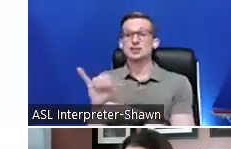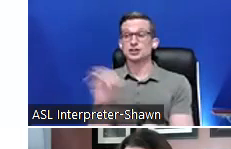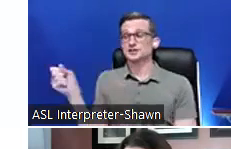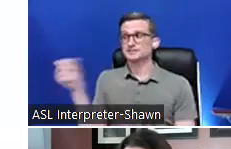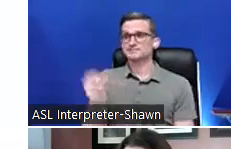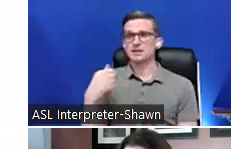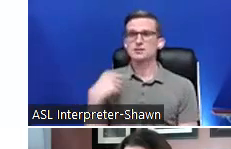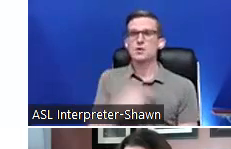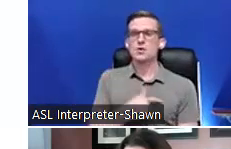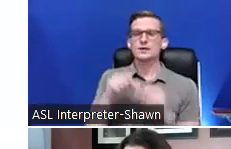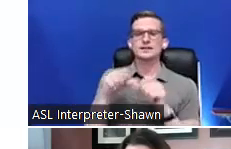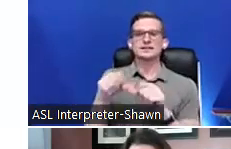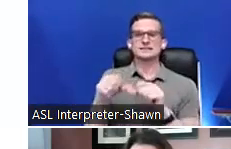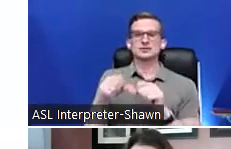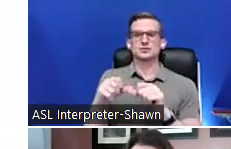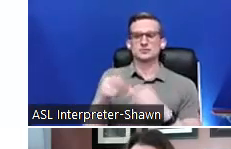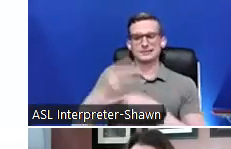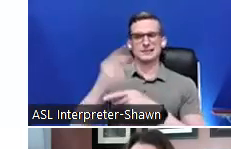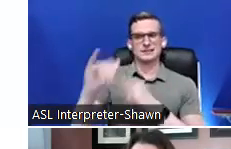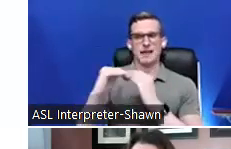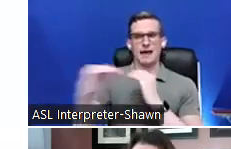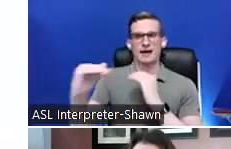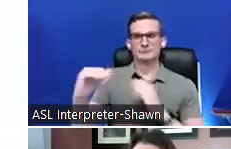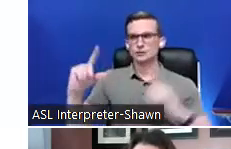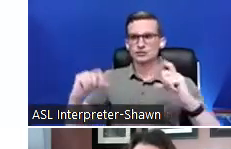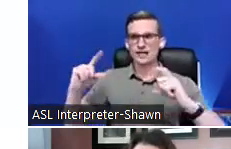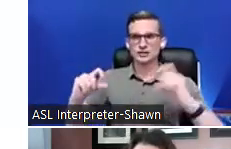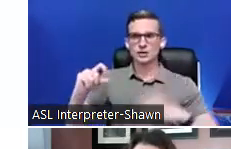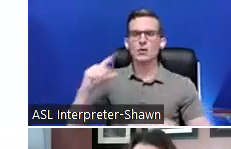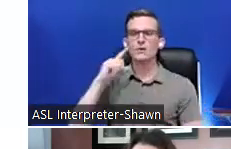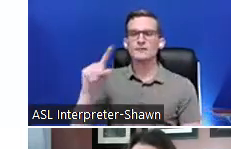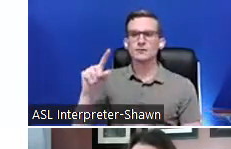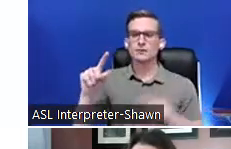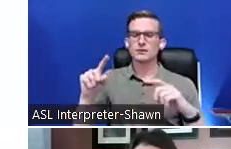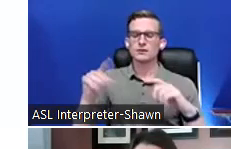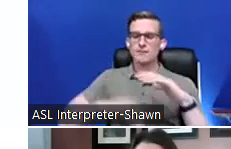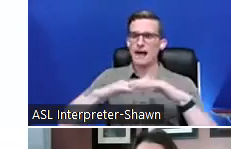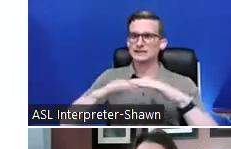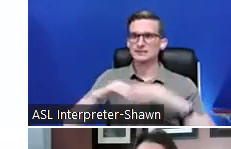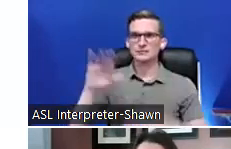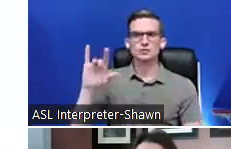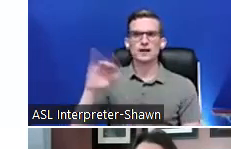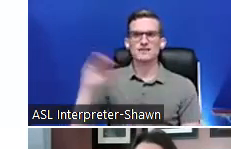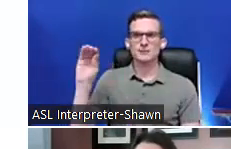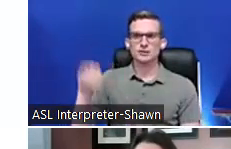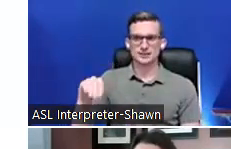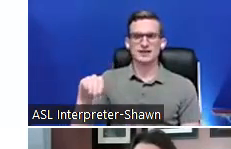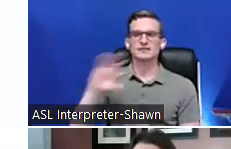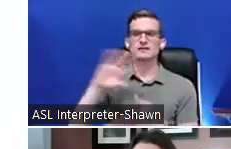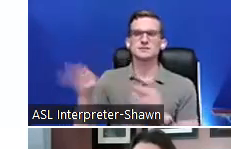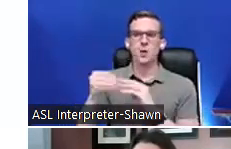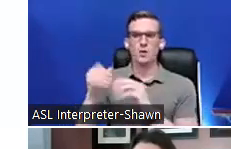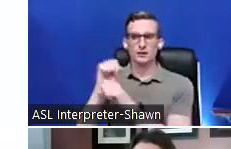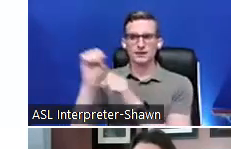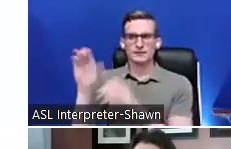that are in our rule volume right now of a maximum of 25% of the total personnel as